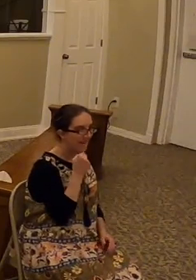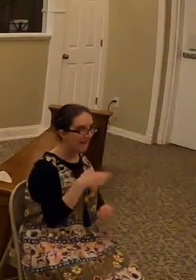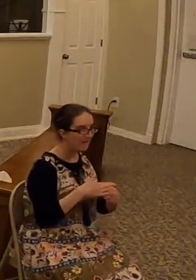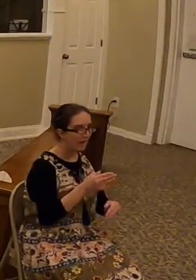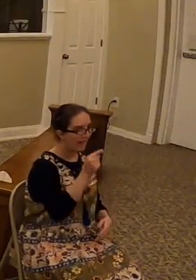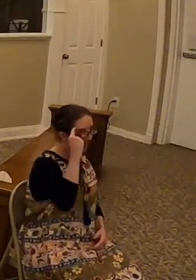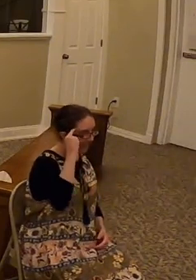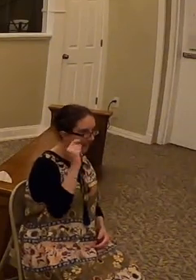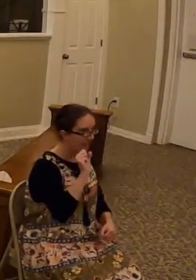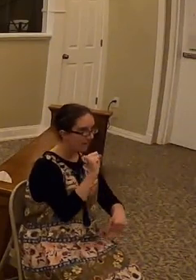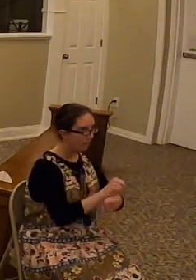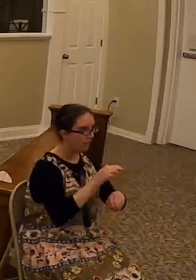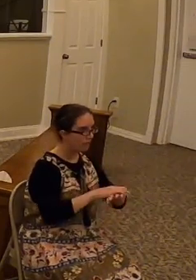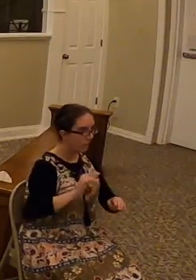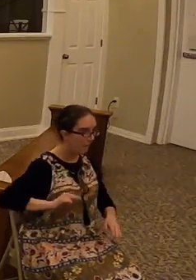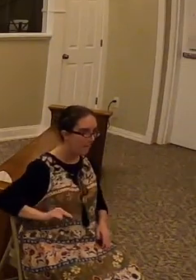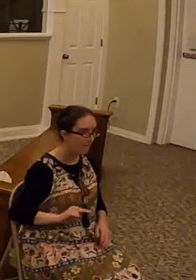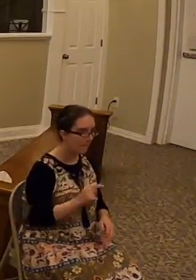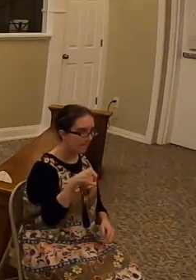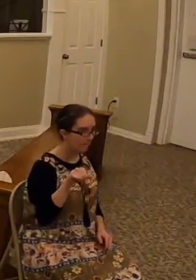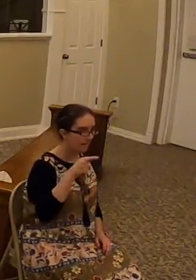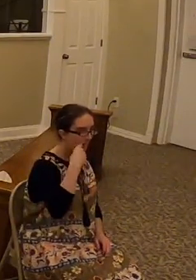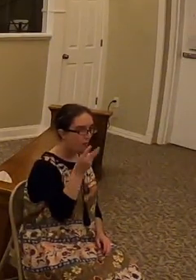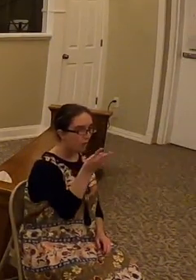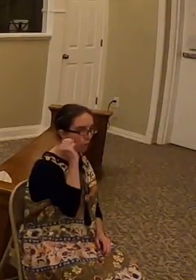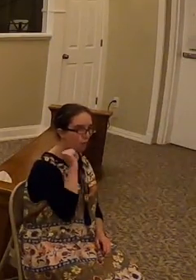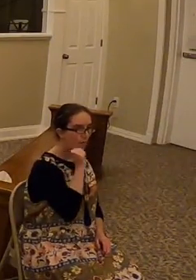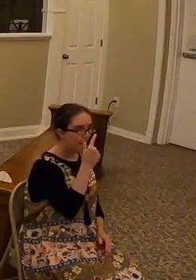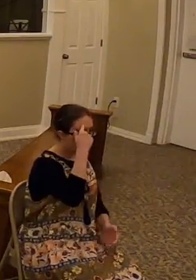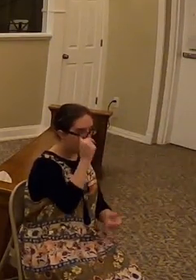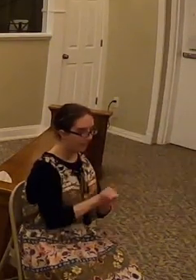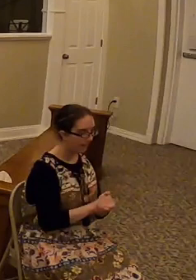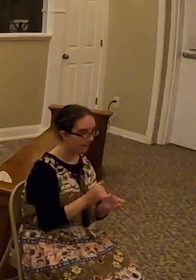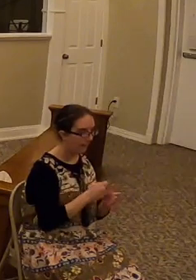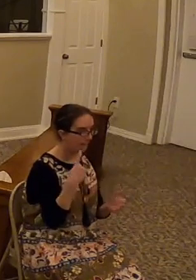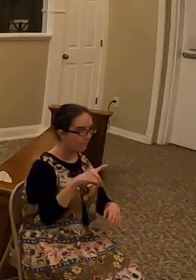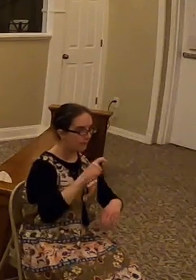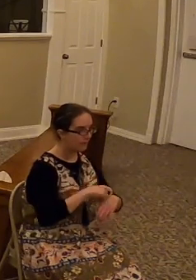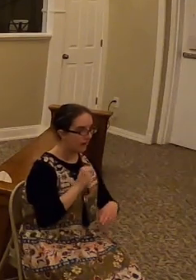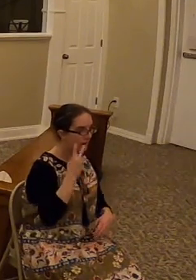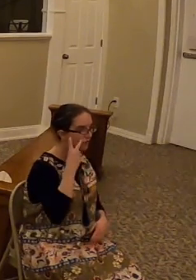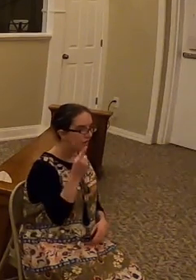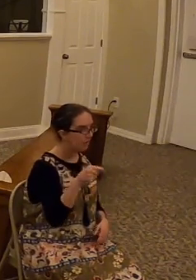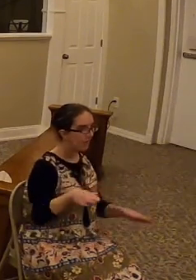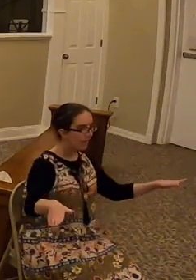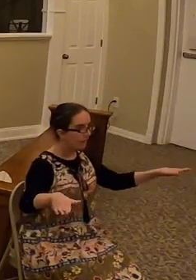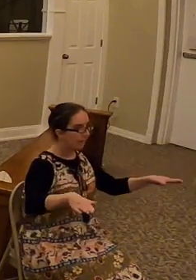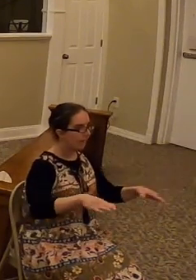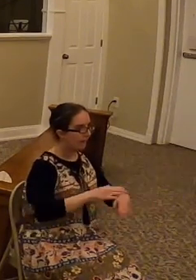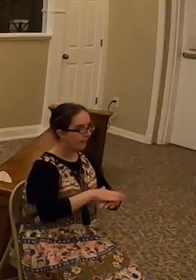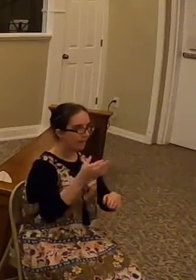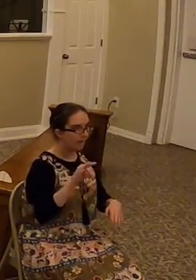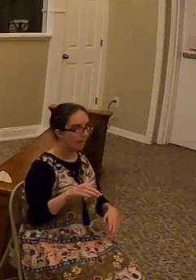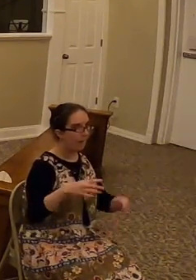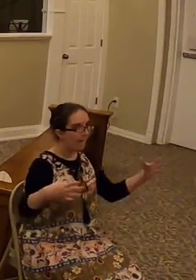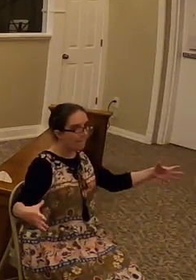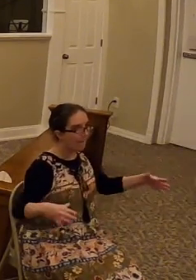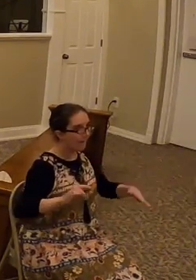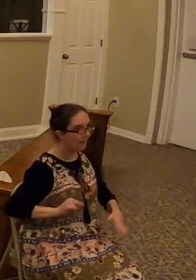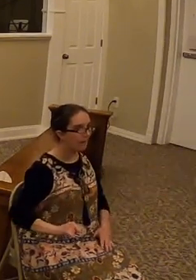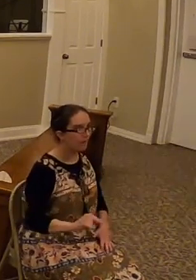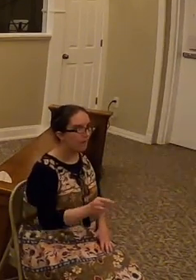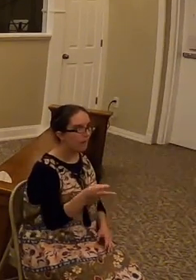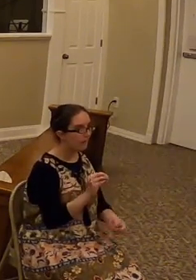it, that worked on airplanes. And they said, you wouldn't believe it. Said, first time I saw one of them wings come off of one of them jumbo jets when